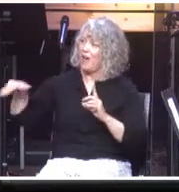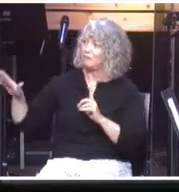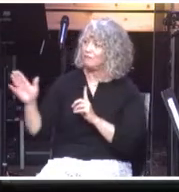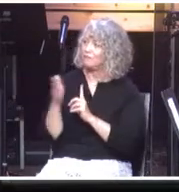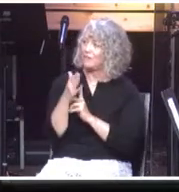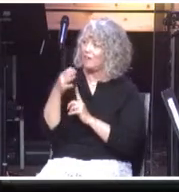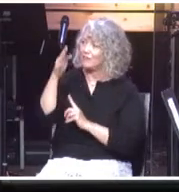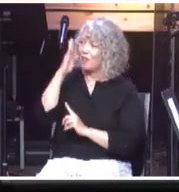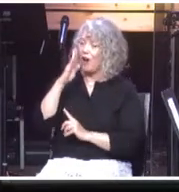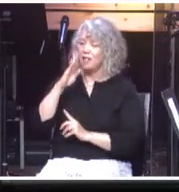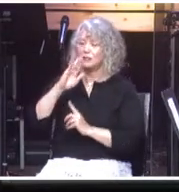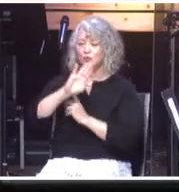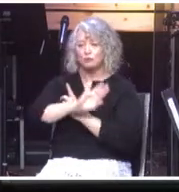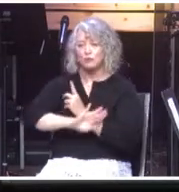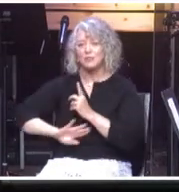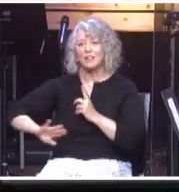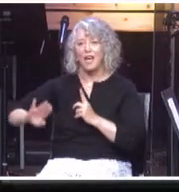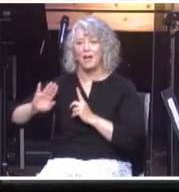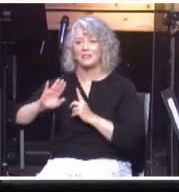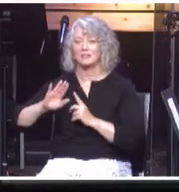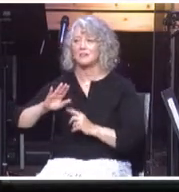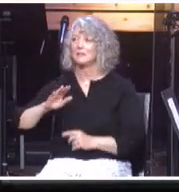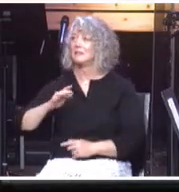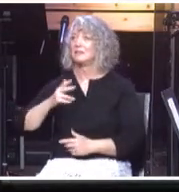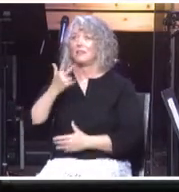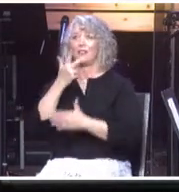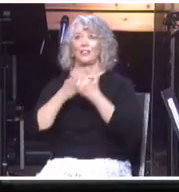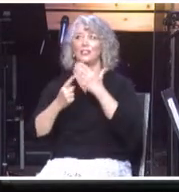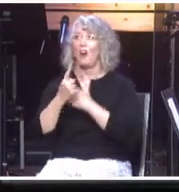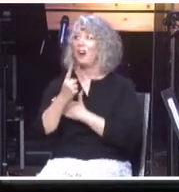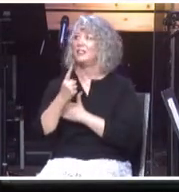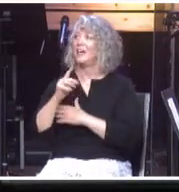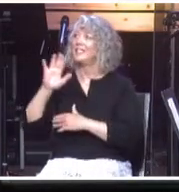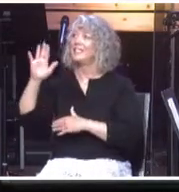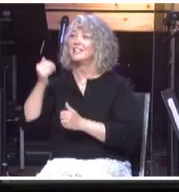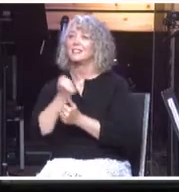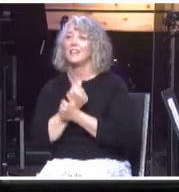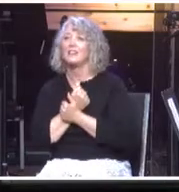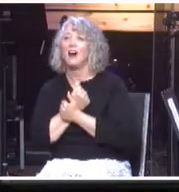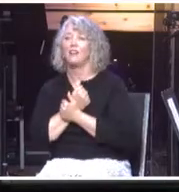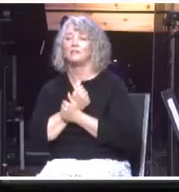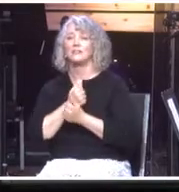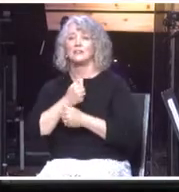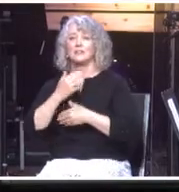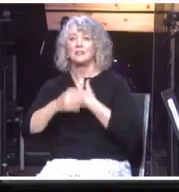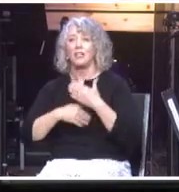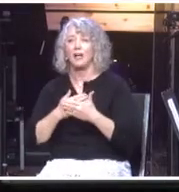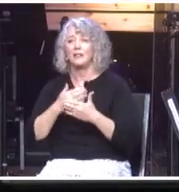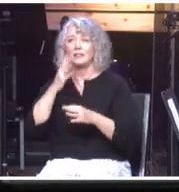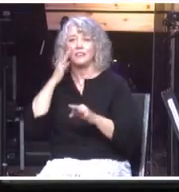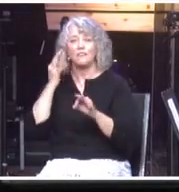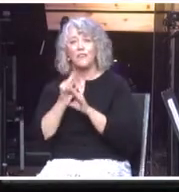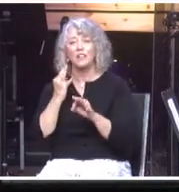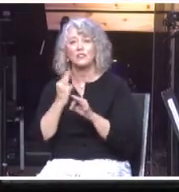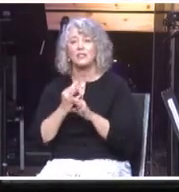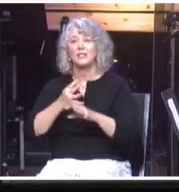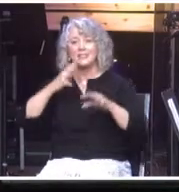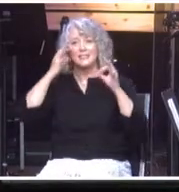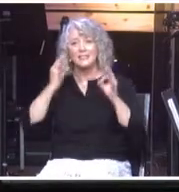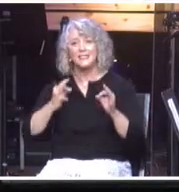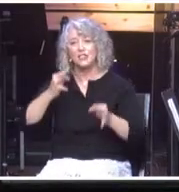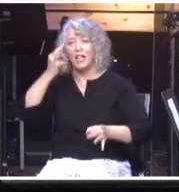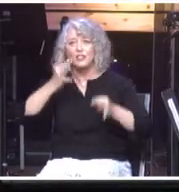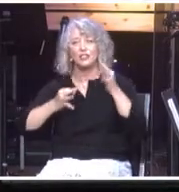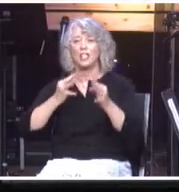the Godhead and all of its loving kindness and faithfulness and righteousness and judgments surrounding